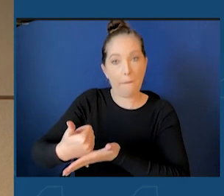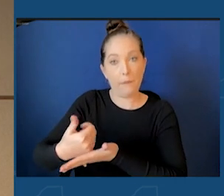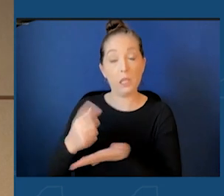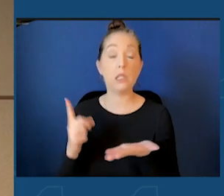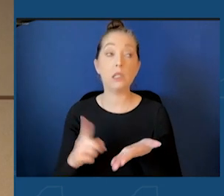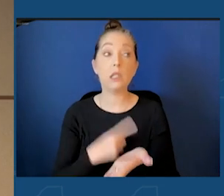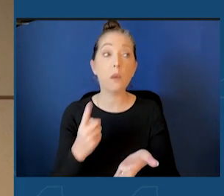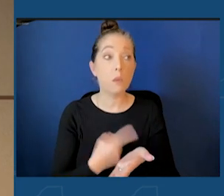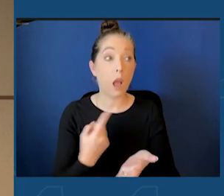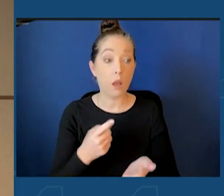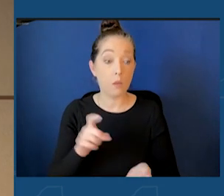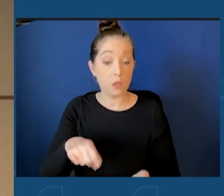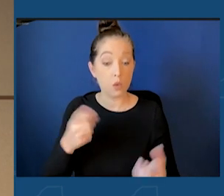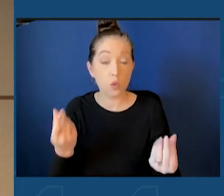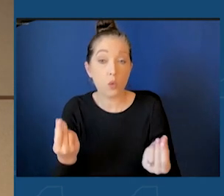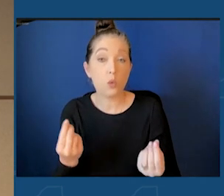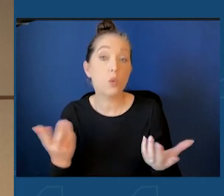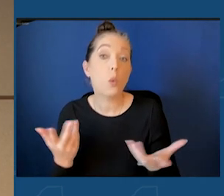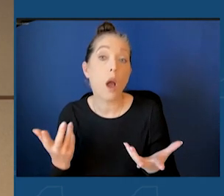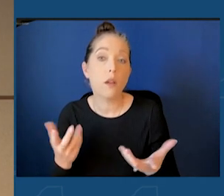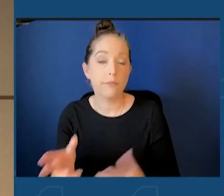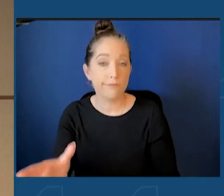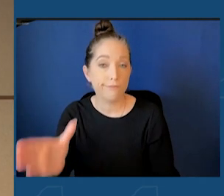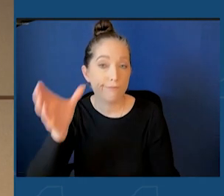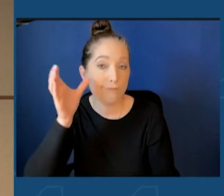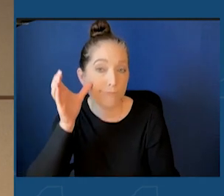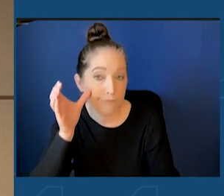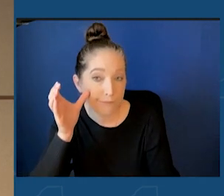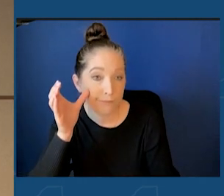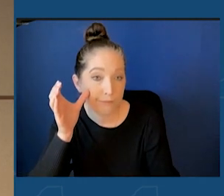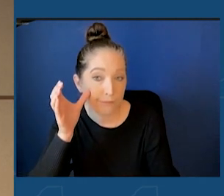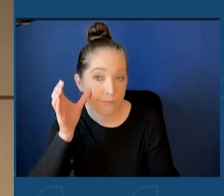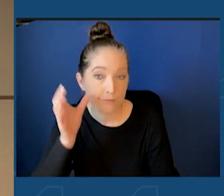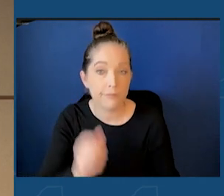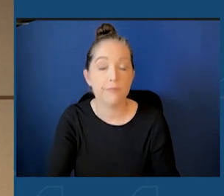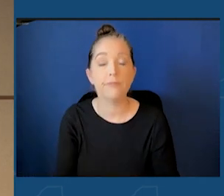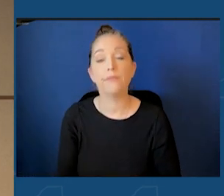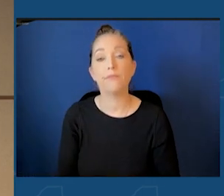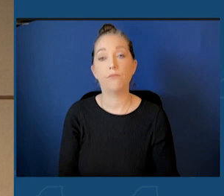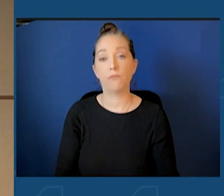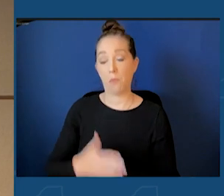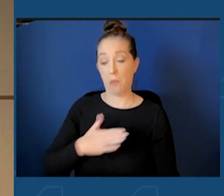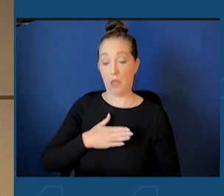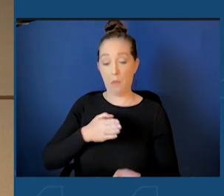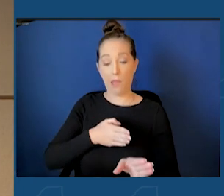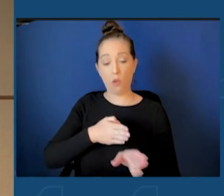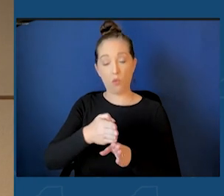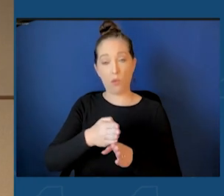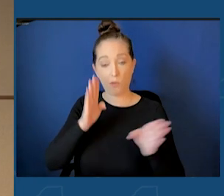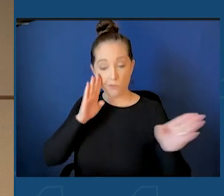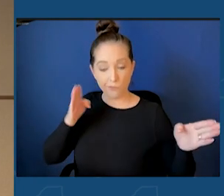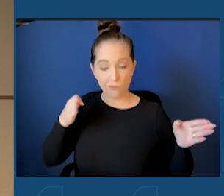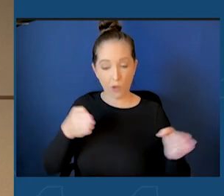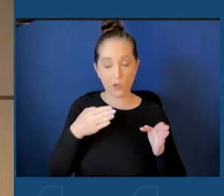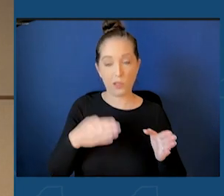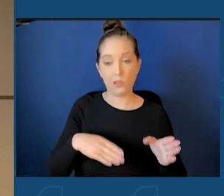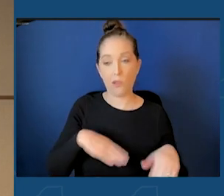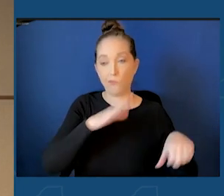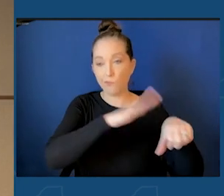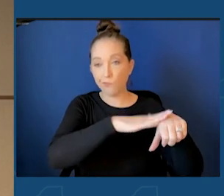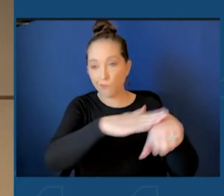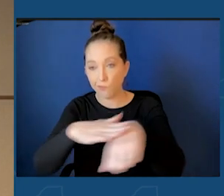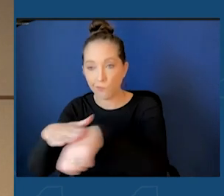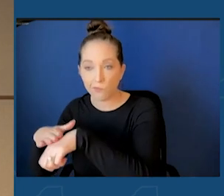do is hear them. I've dedicated my career to ringing the alarm and establishing